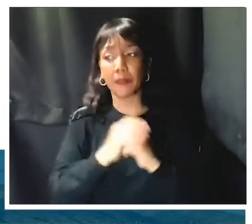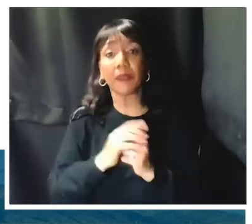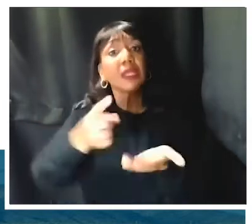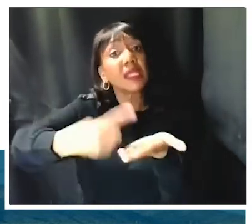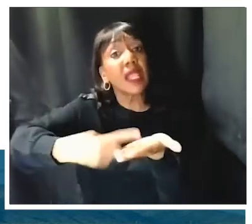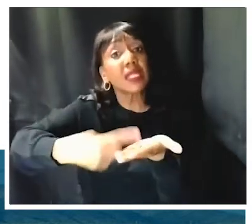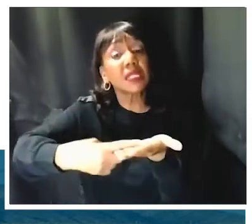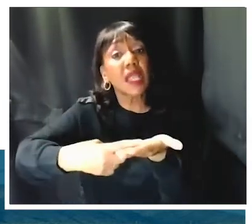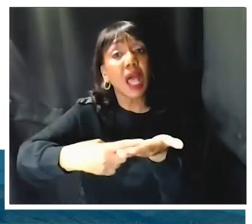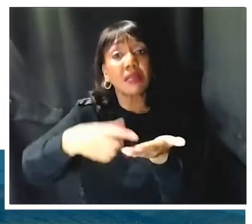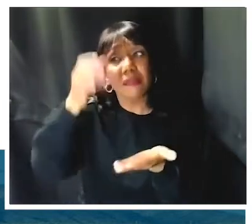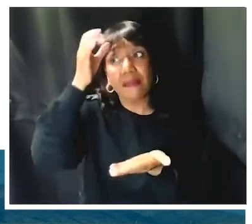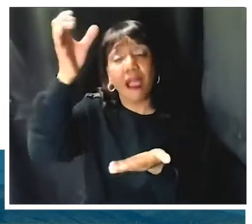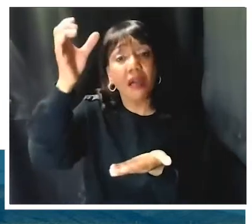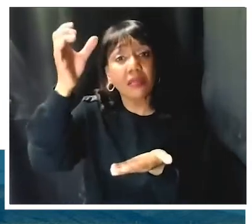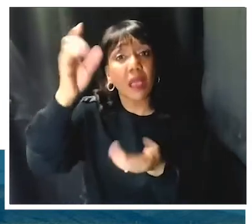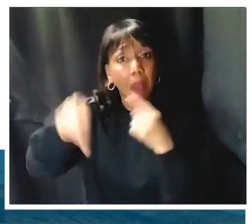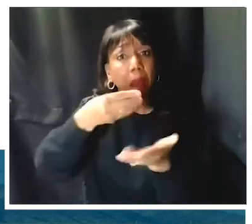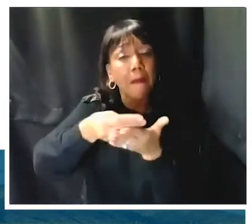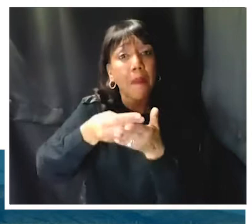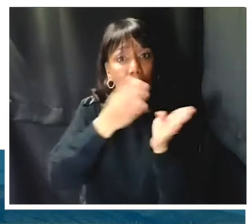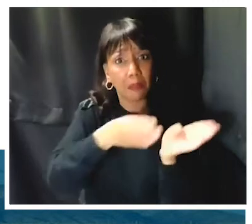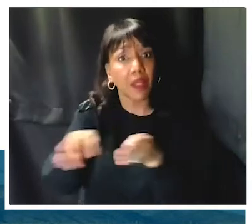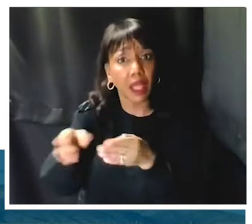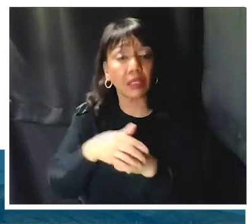to discuss some of those concepts.